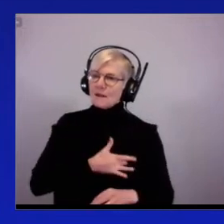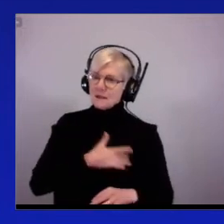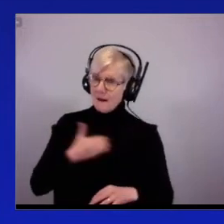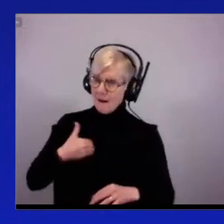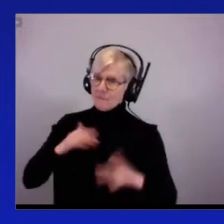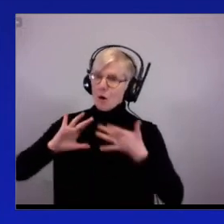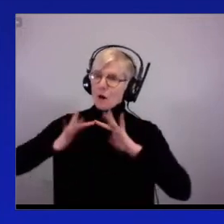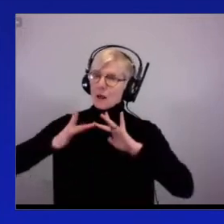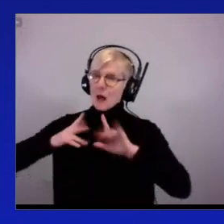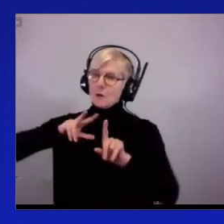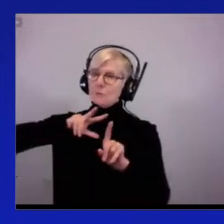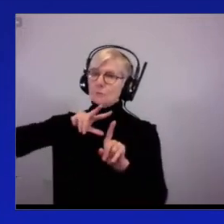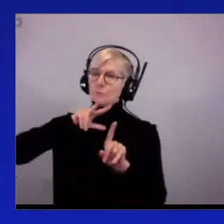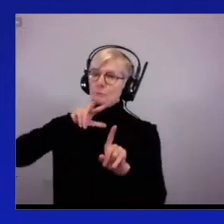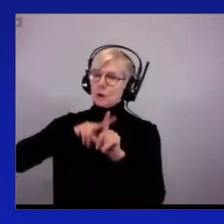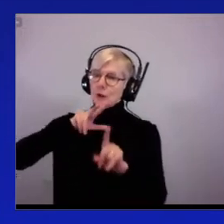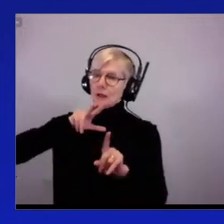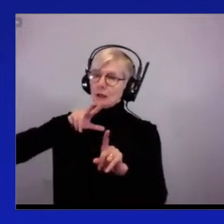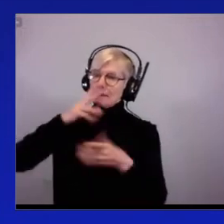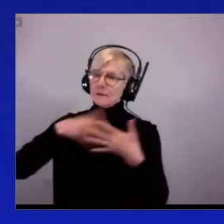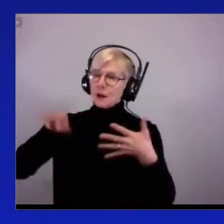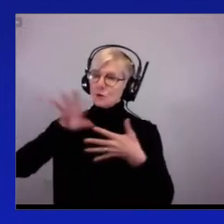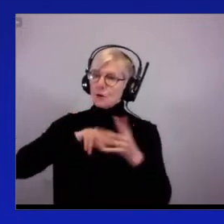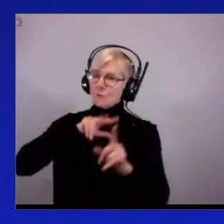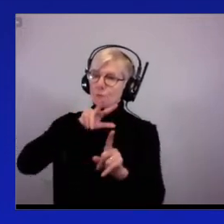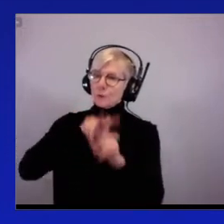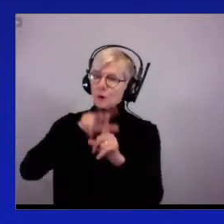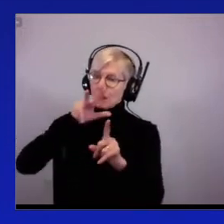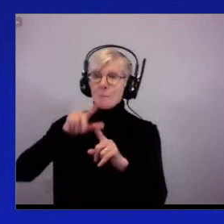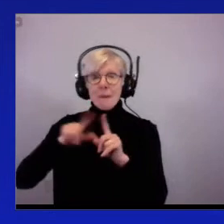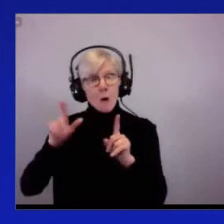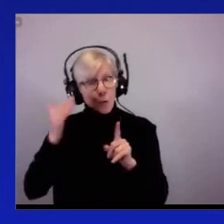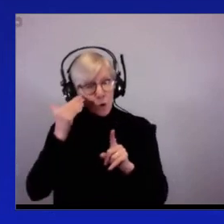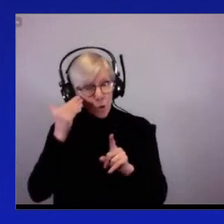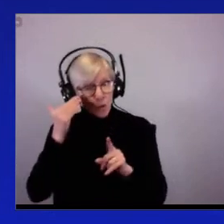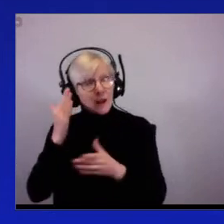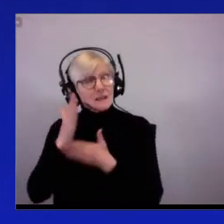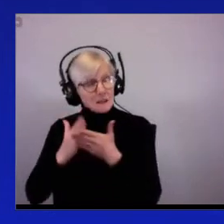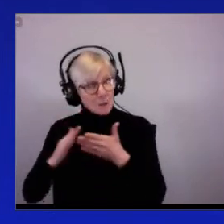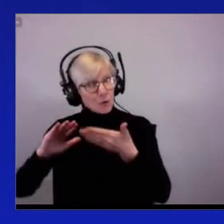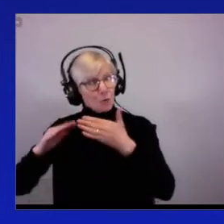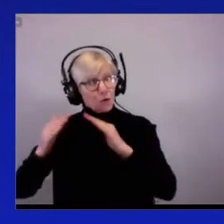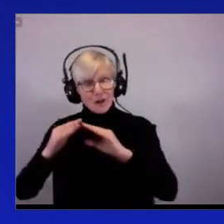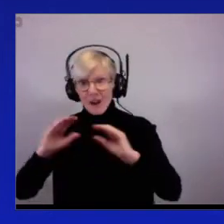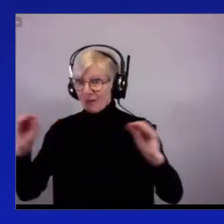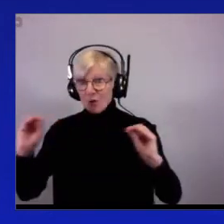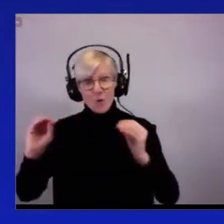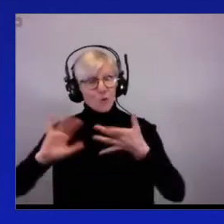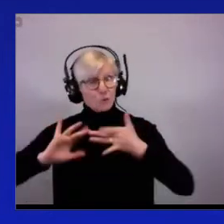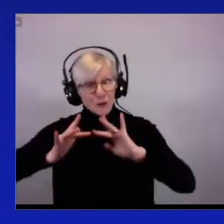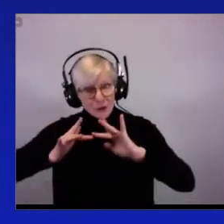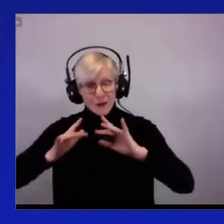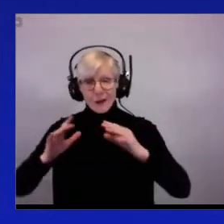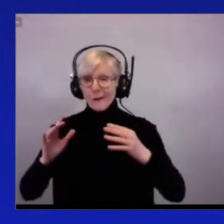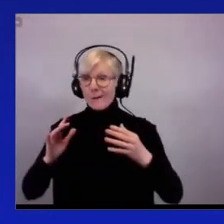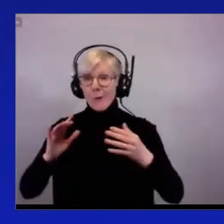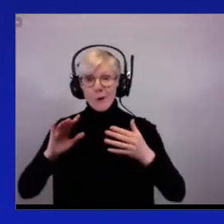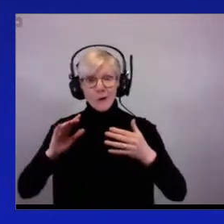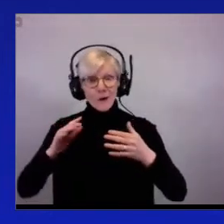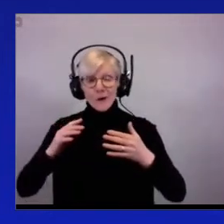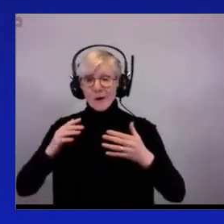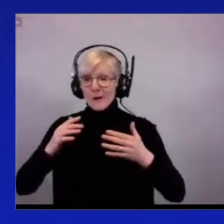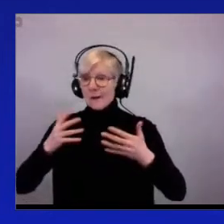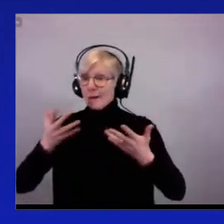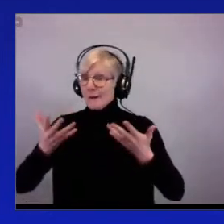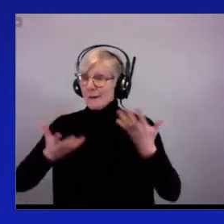system. Of course, we all know that there is a portion of the population that don't use online tools. So what strategies